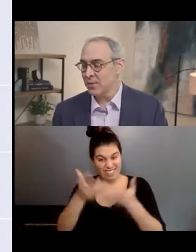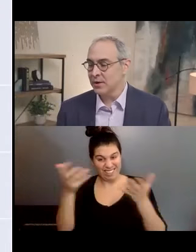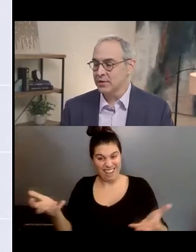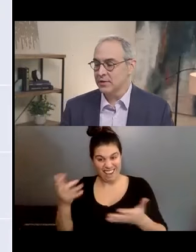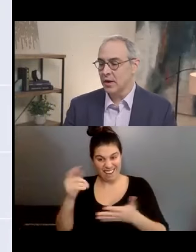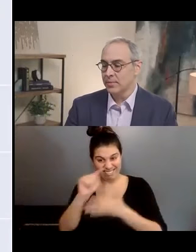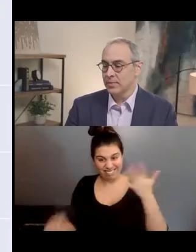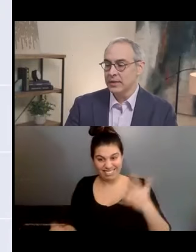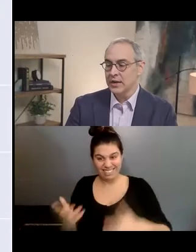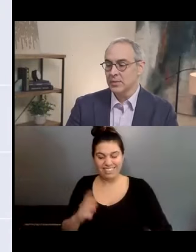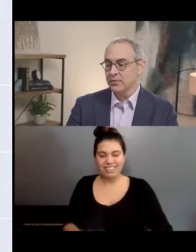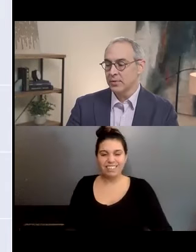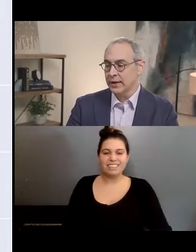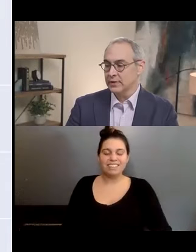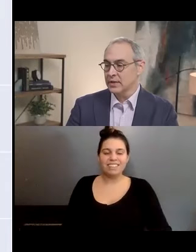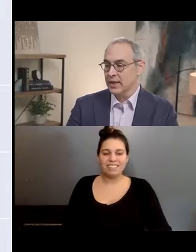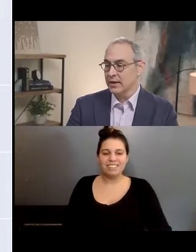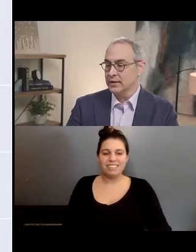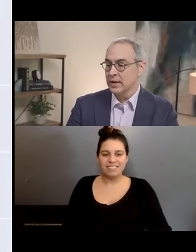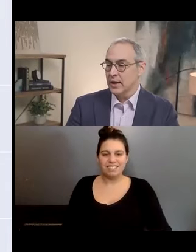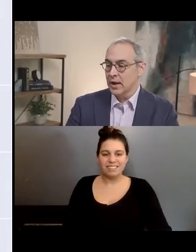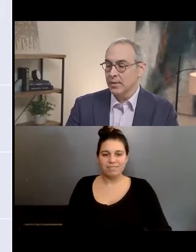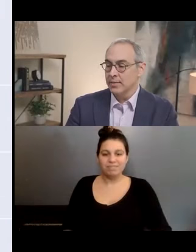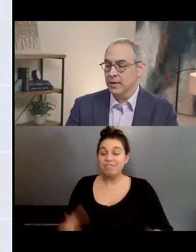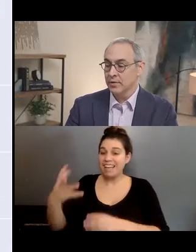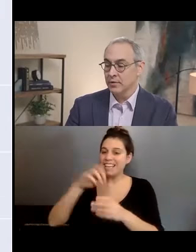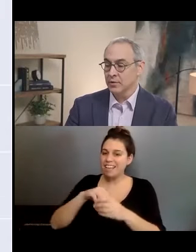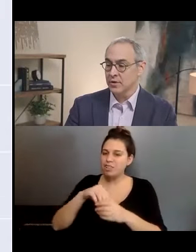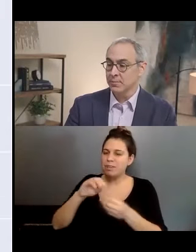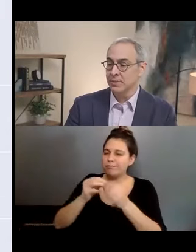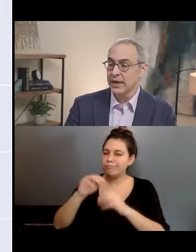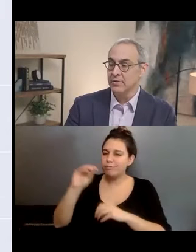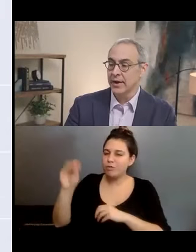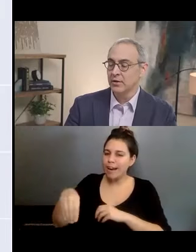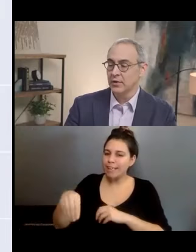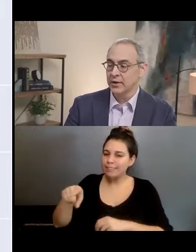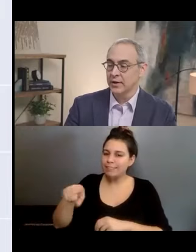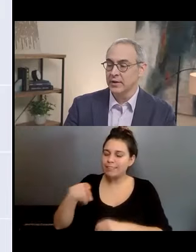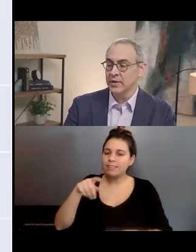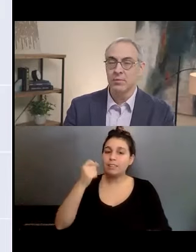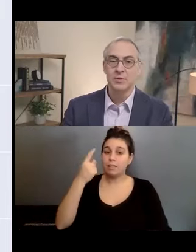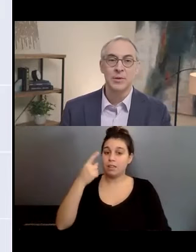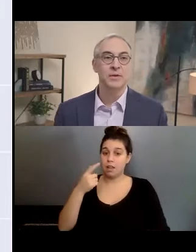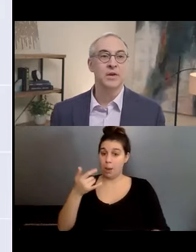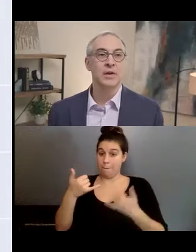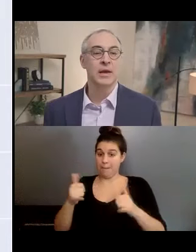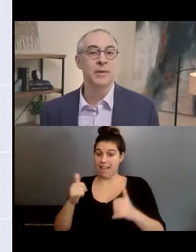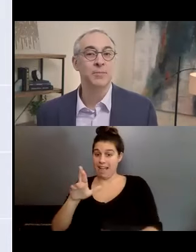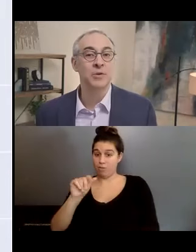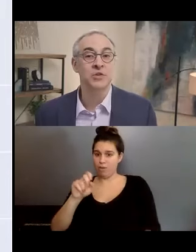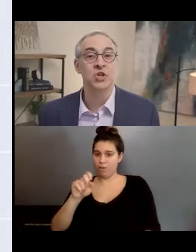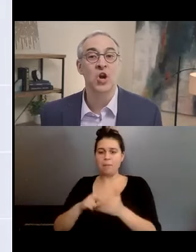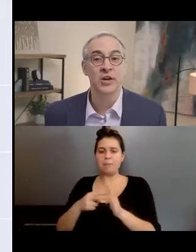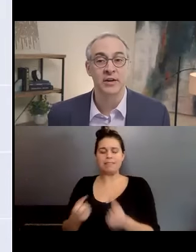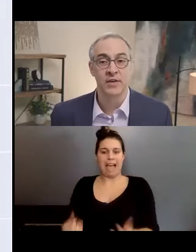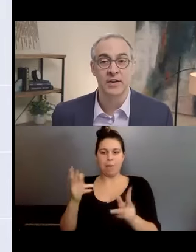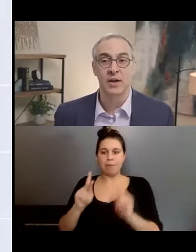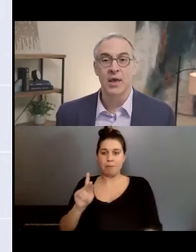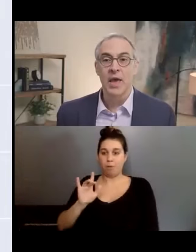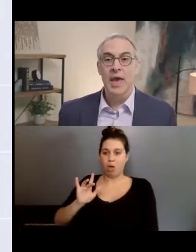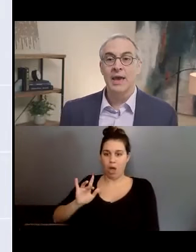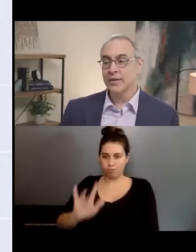There was engagement rates so the play rate over here is how many people started